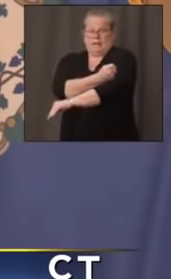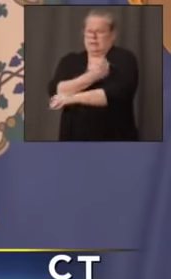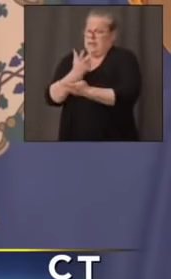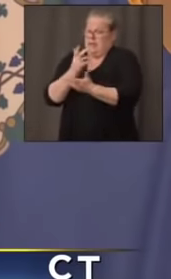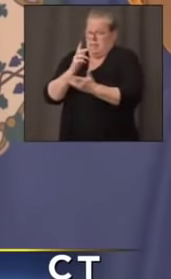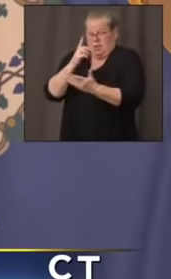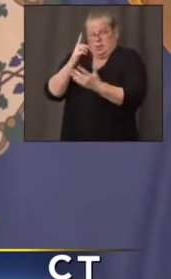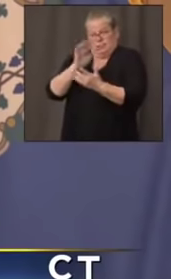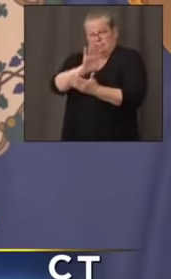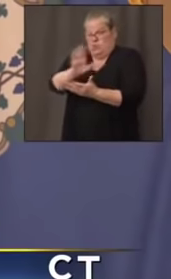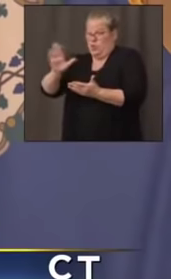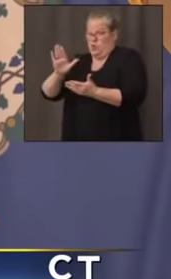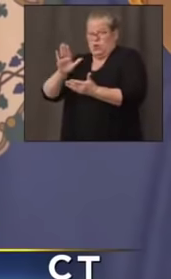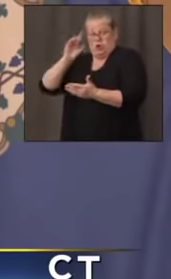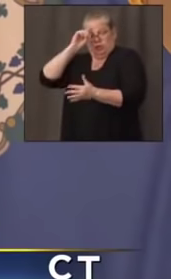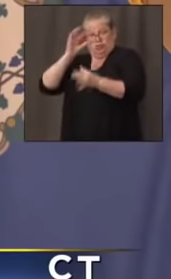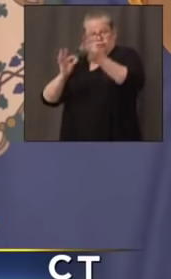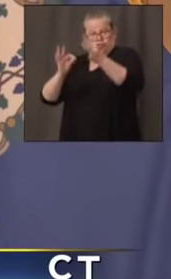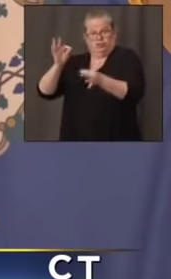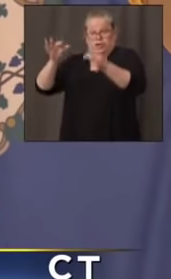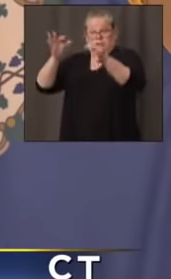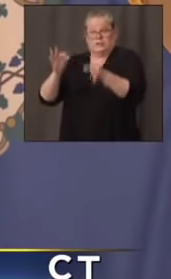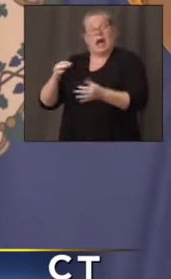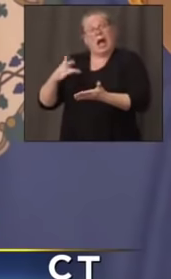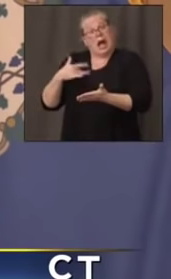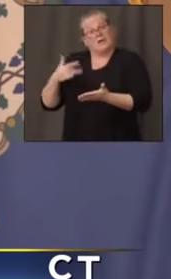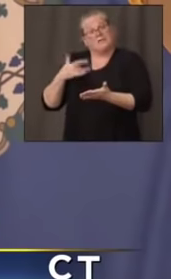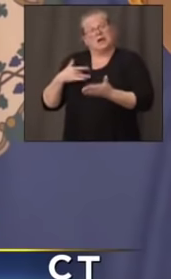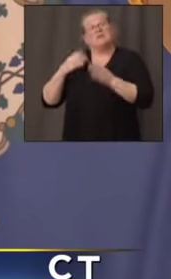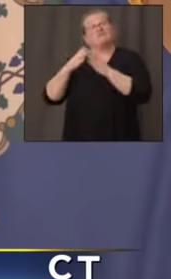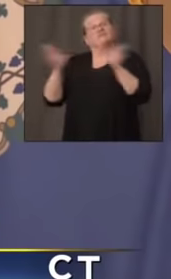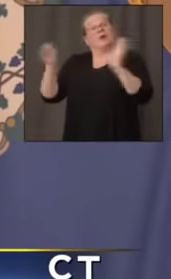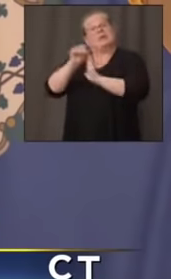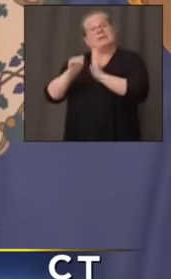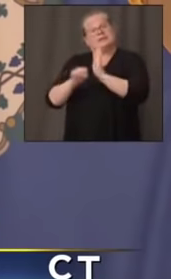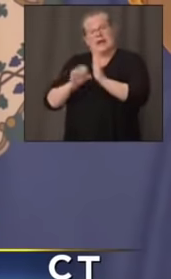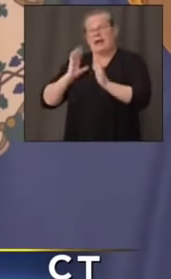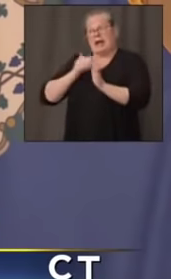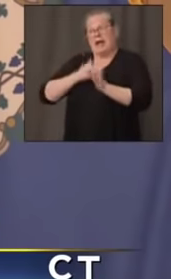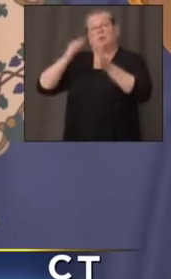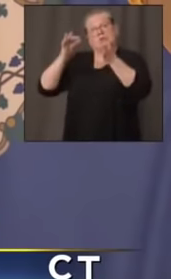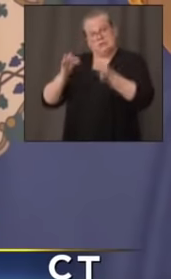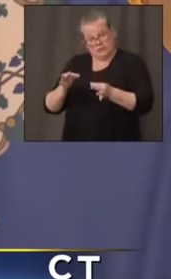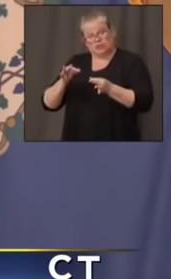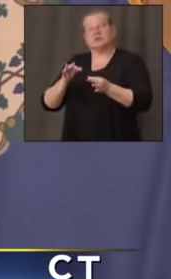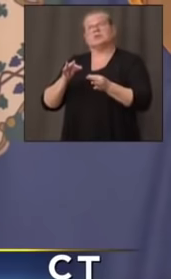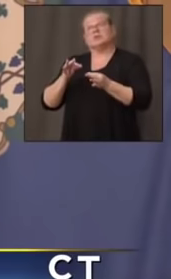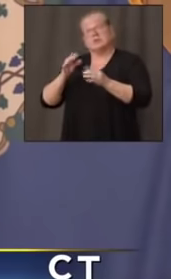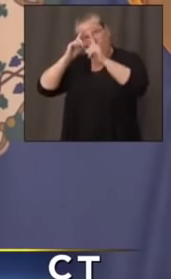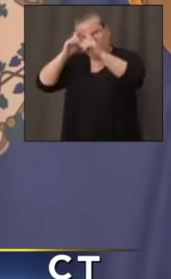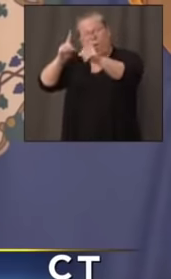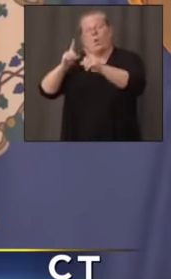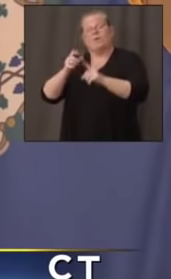But I think so far we've made reasonably good judgments that are keeping your family safe, your teachers safe, and your kids